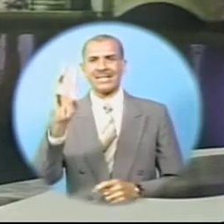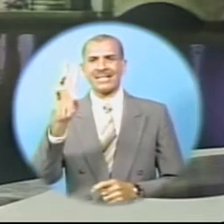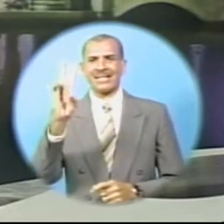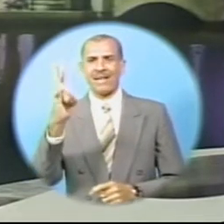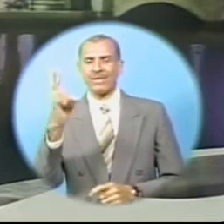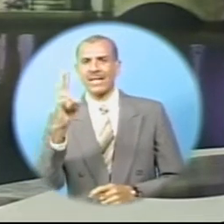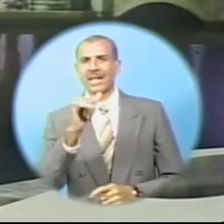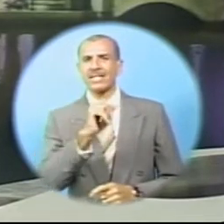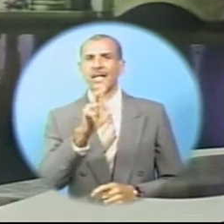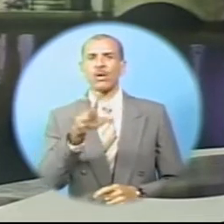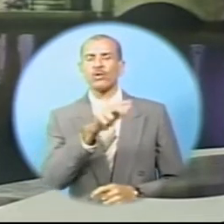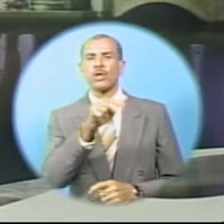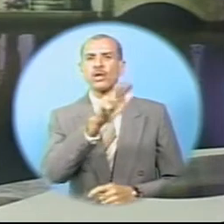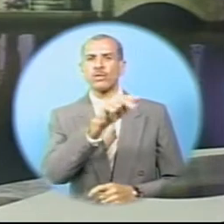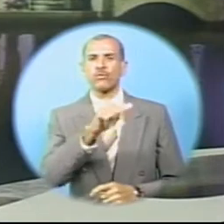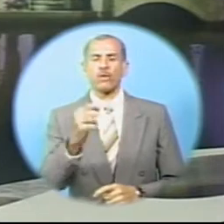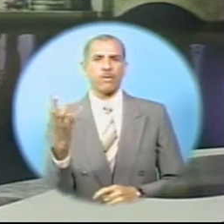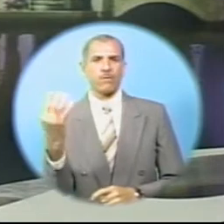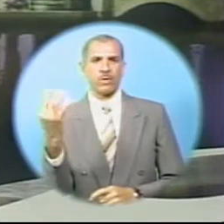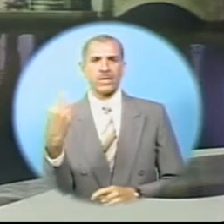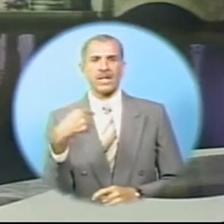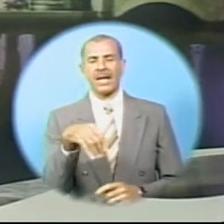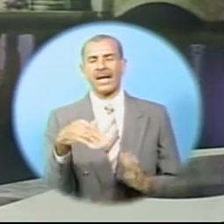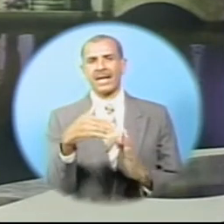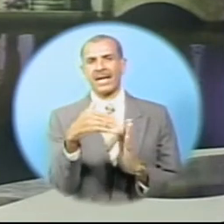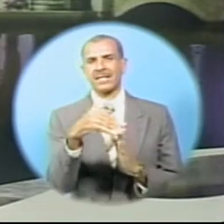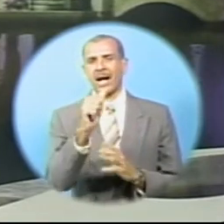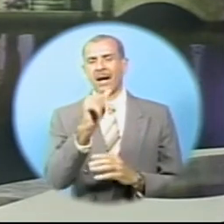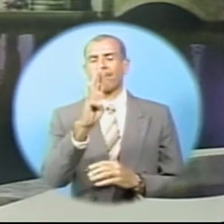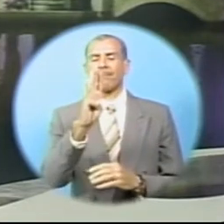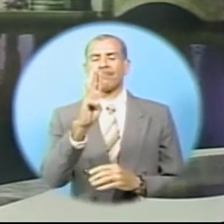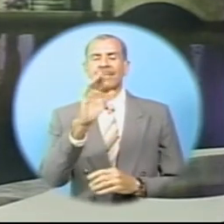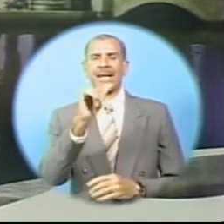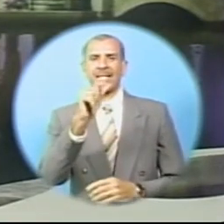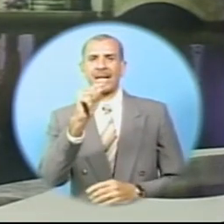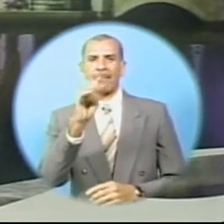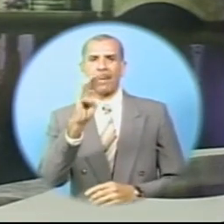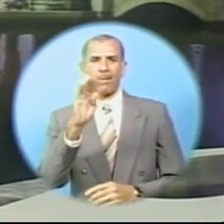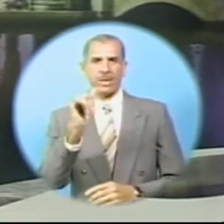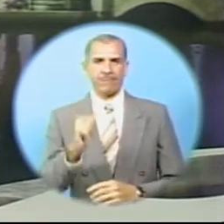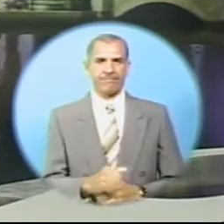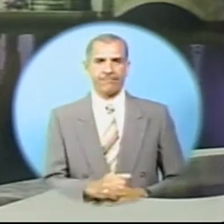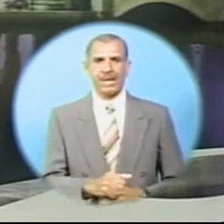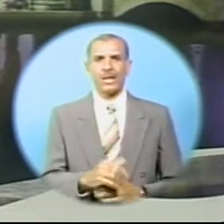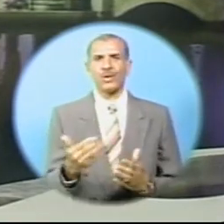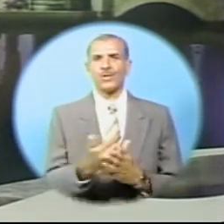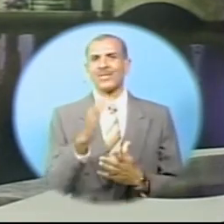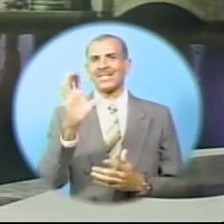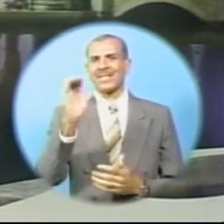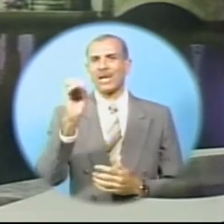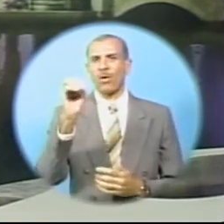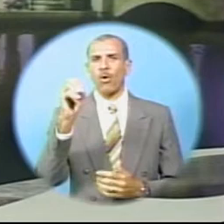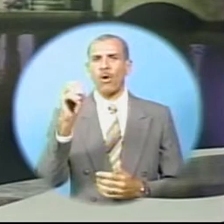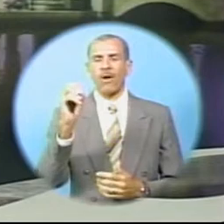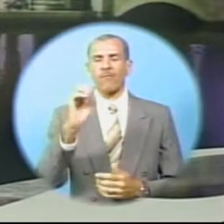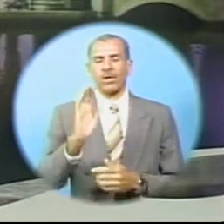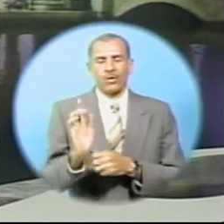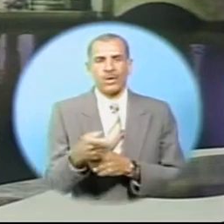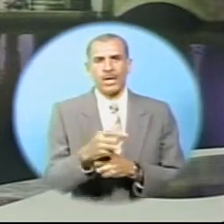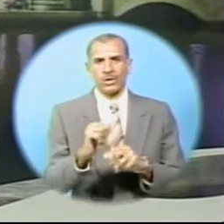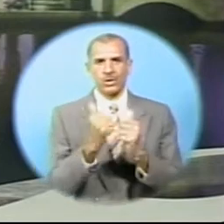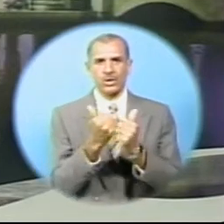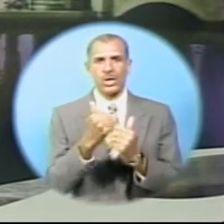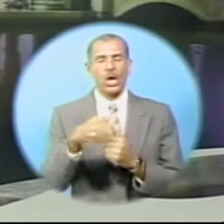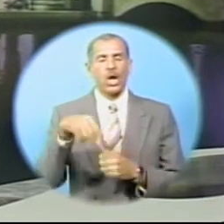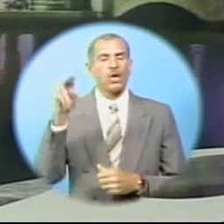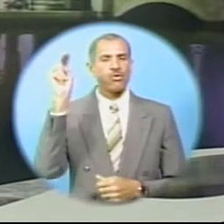Lucia were 33-14 winners over Antigua and Barbuda. New CEO of Barbados Cricket Association, Noel